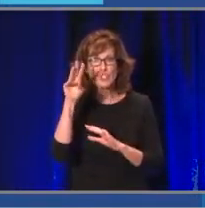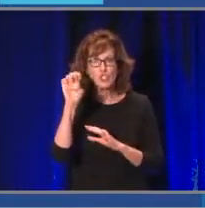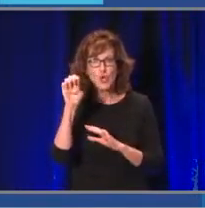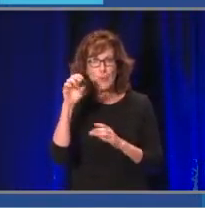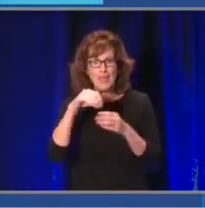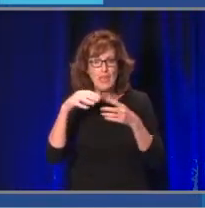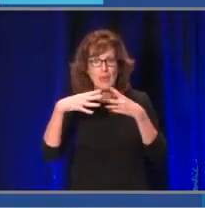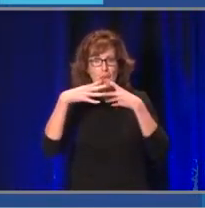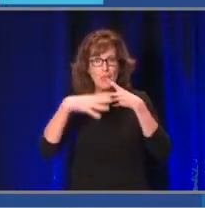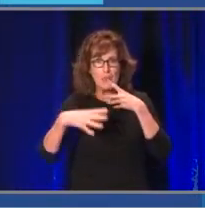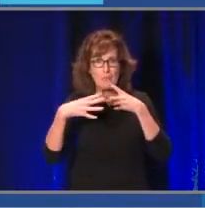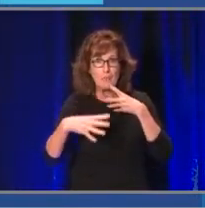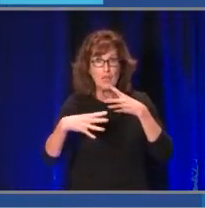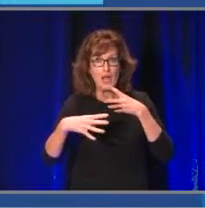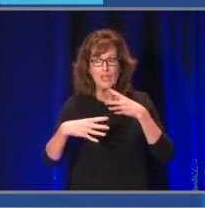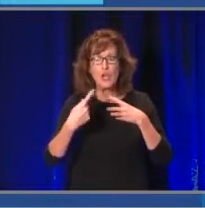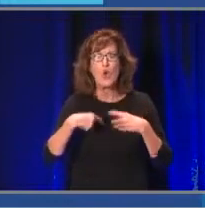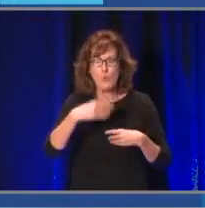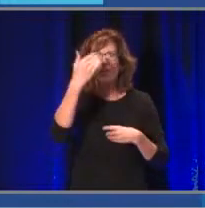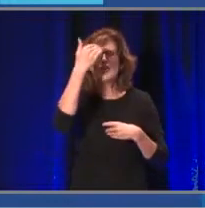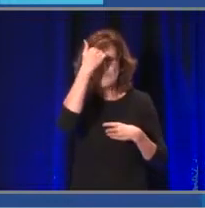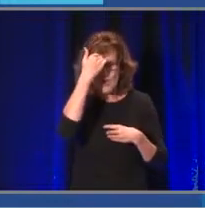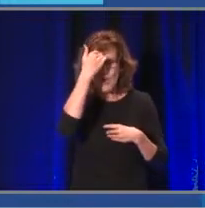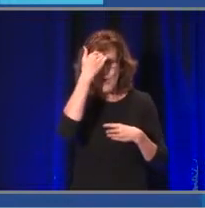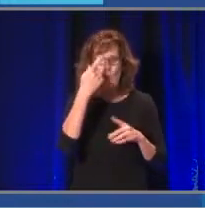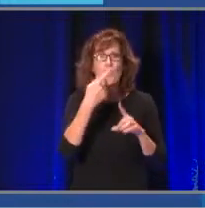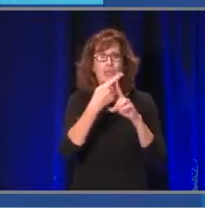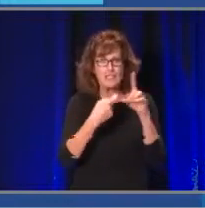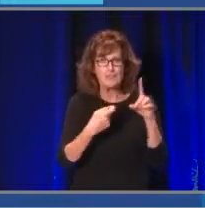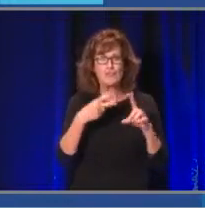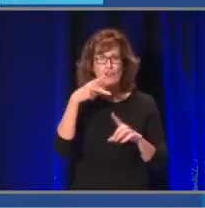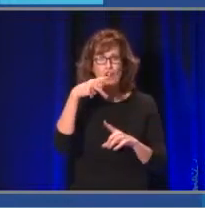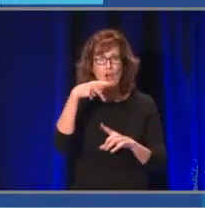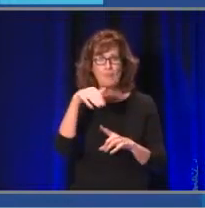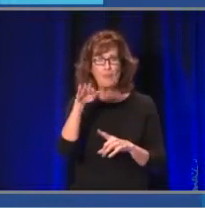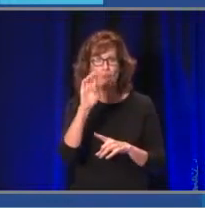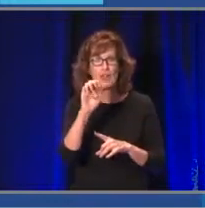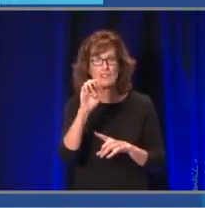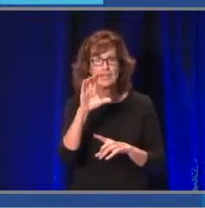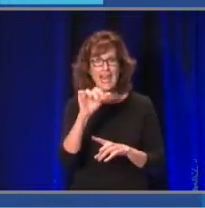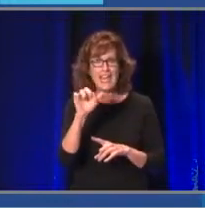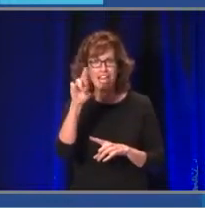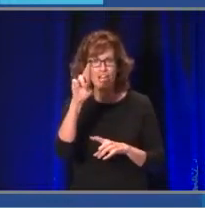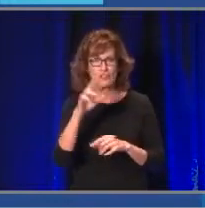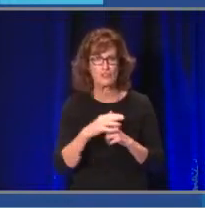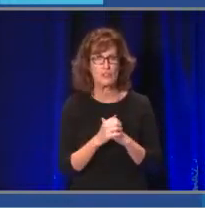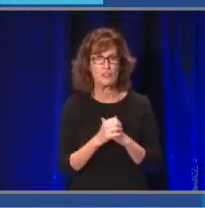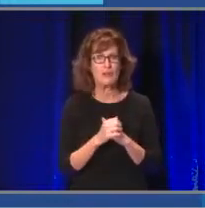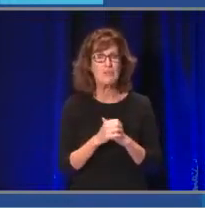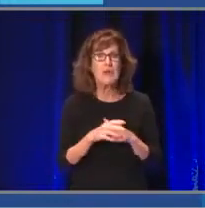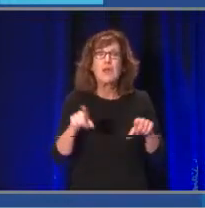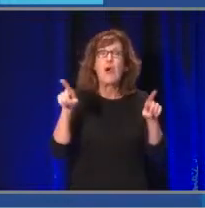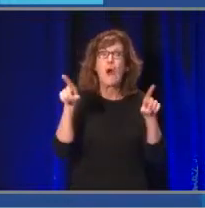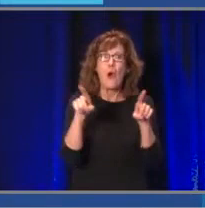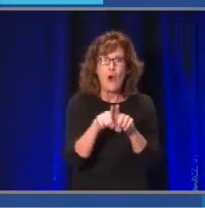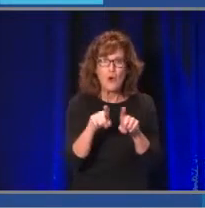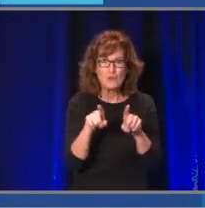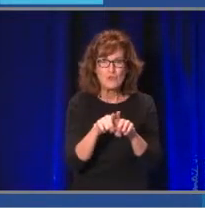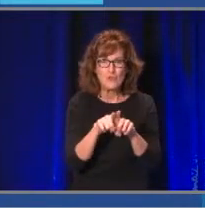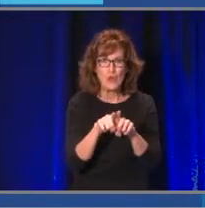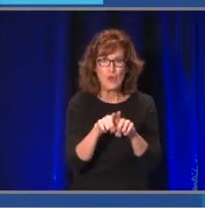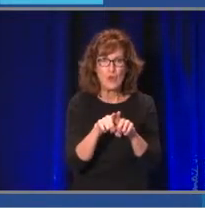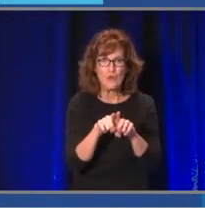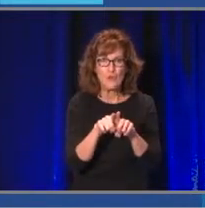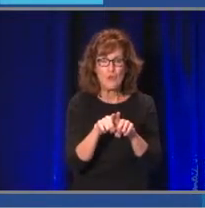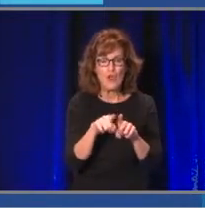and you can confirm that by opening up the exosome. But in addition, it sounds to me that you're going to be able to take that genetic